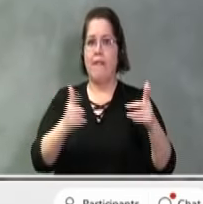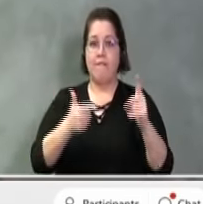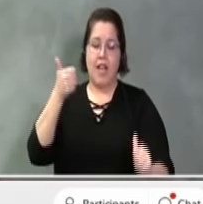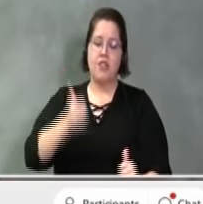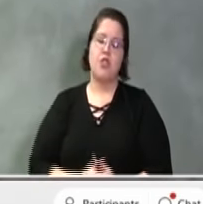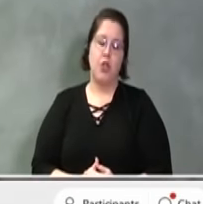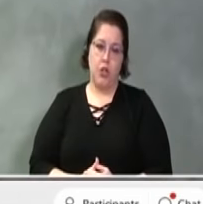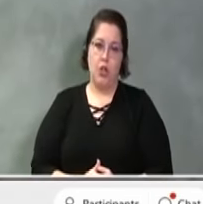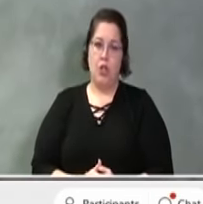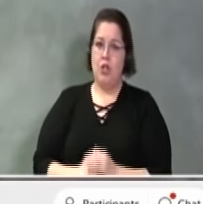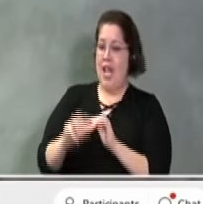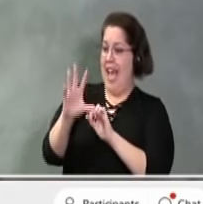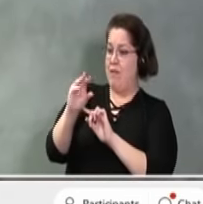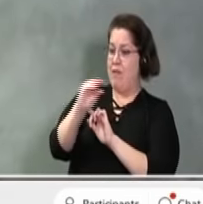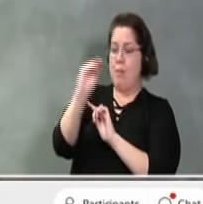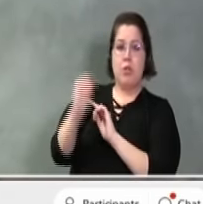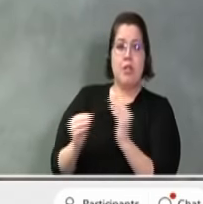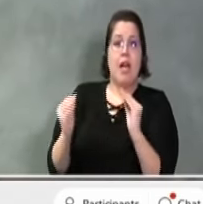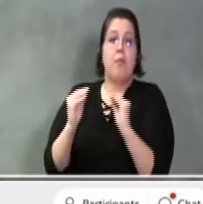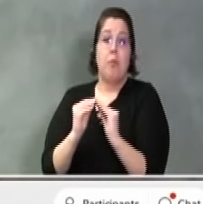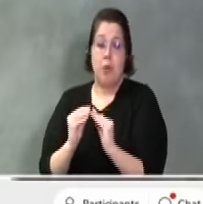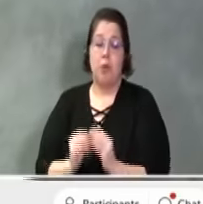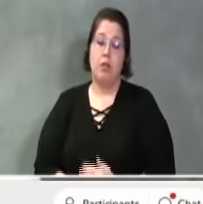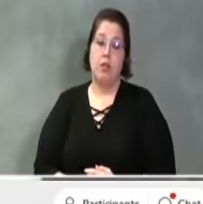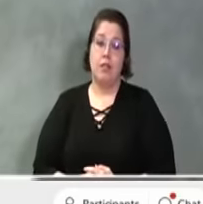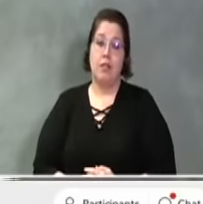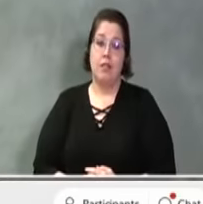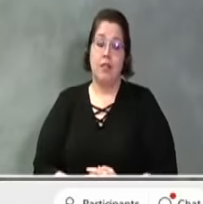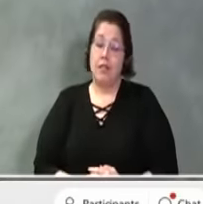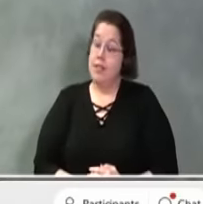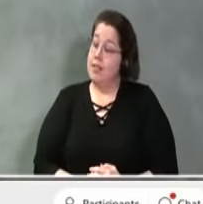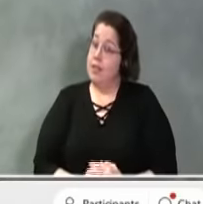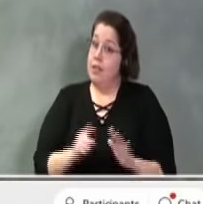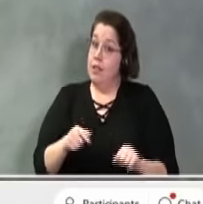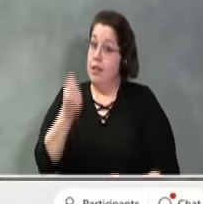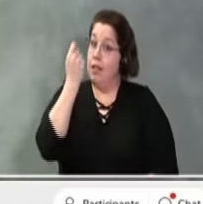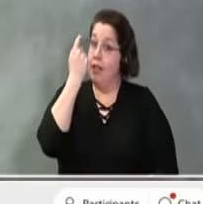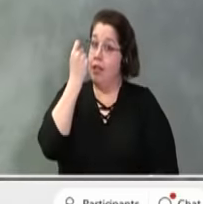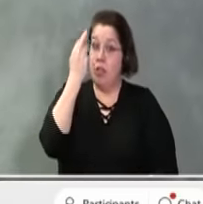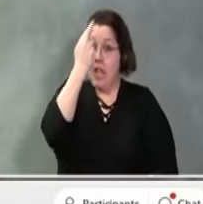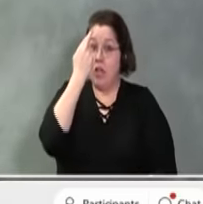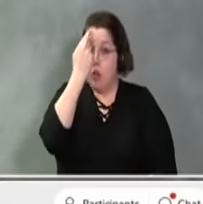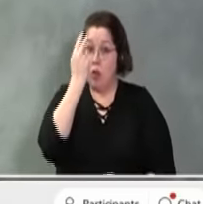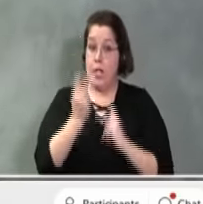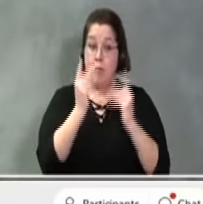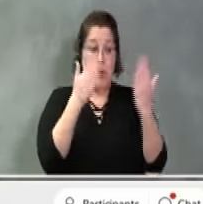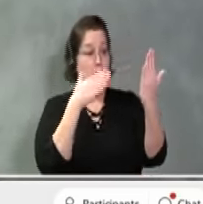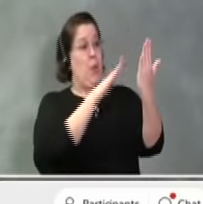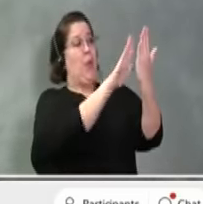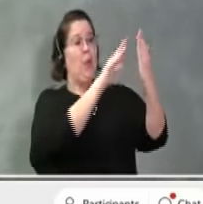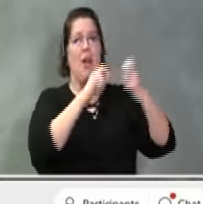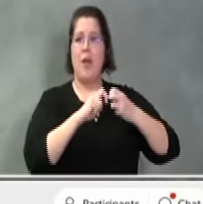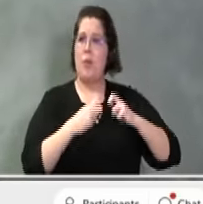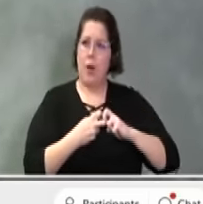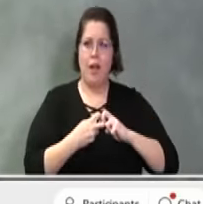and 50% more. So you can understand why we're all facing a problem, and this is